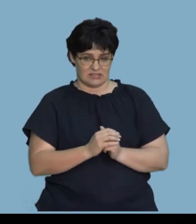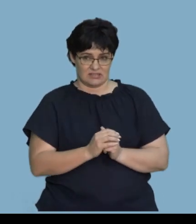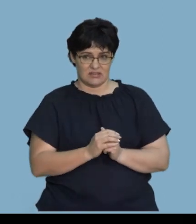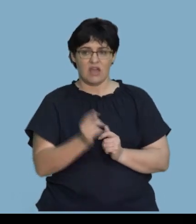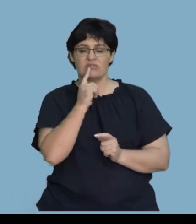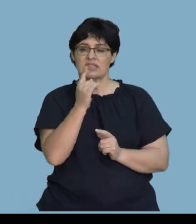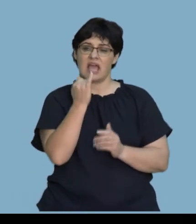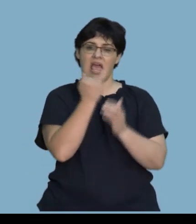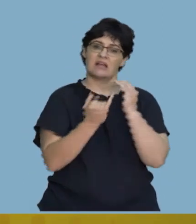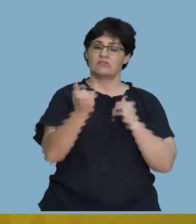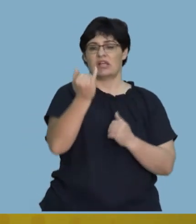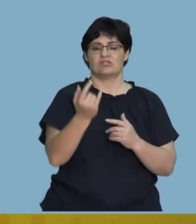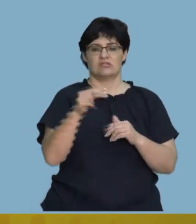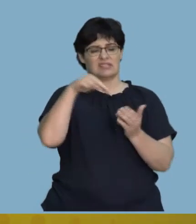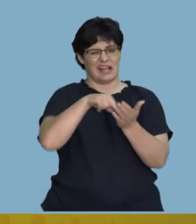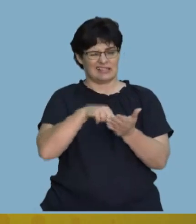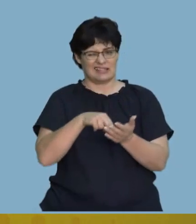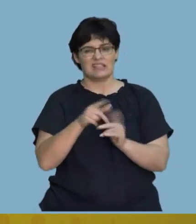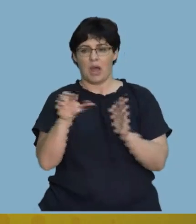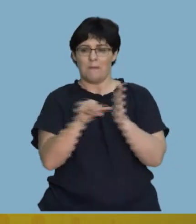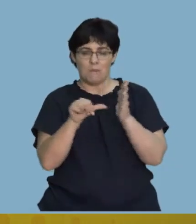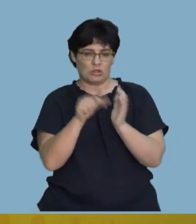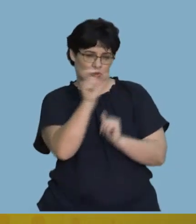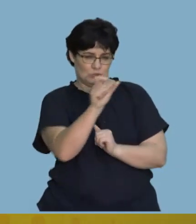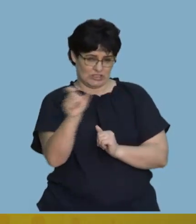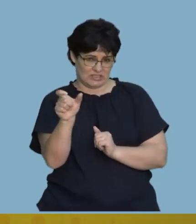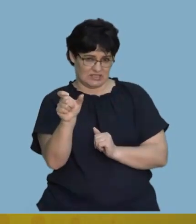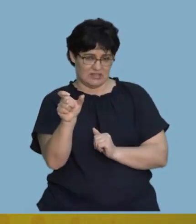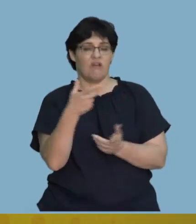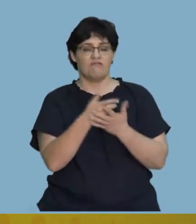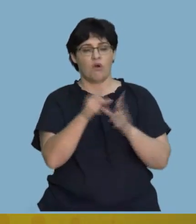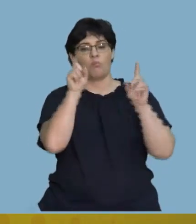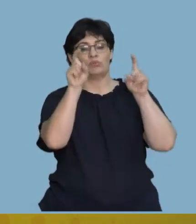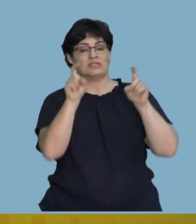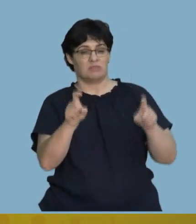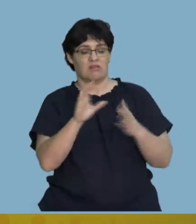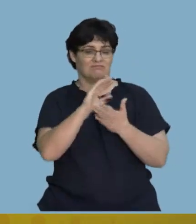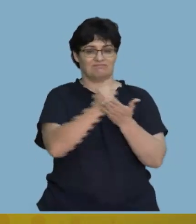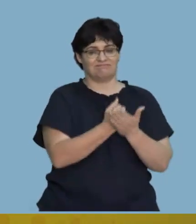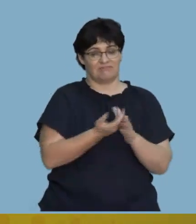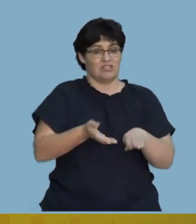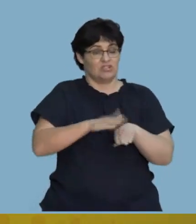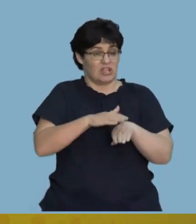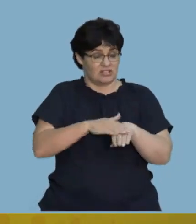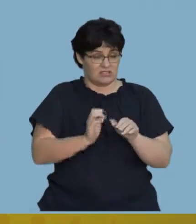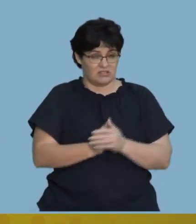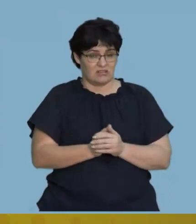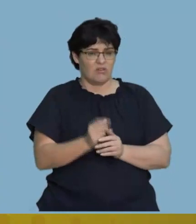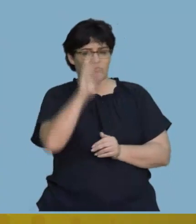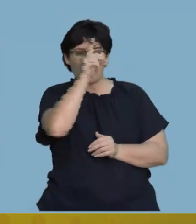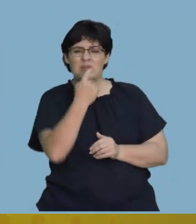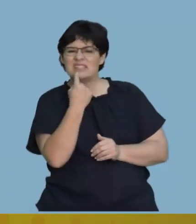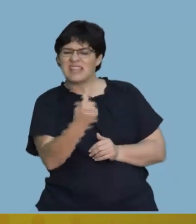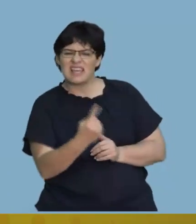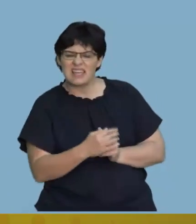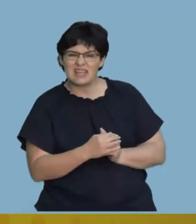saying insulated, so those are some of the keywords in terms of the principle of conservation of charge. Remember what it says. It